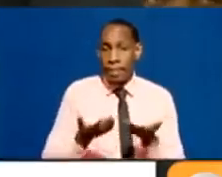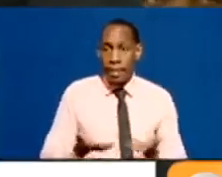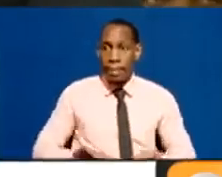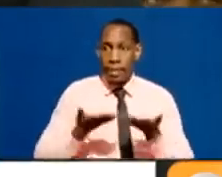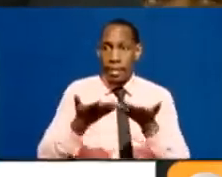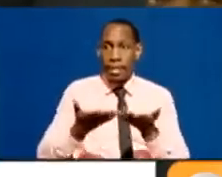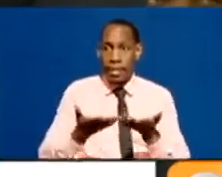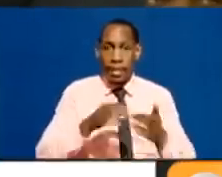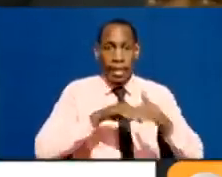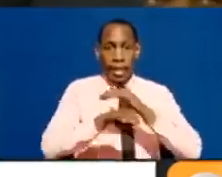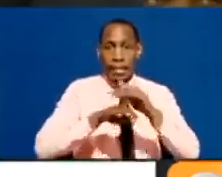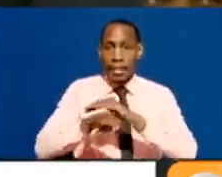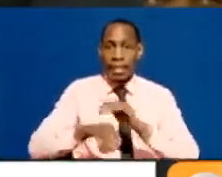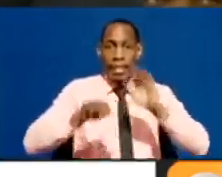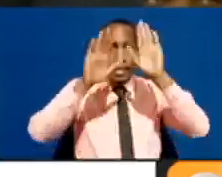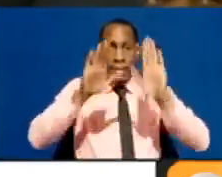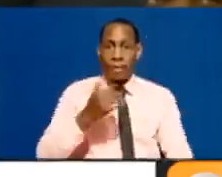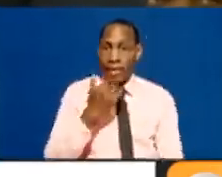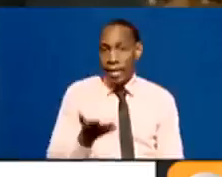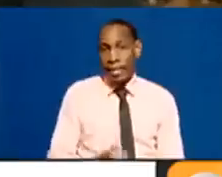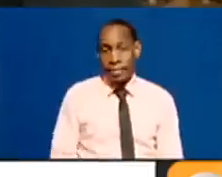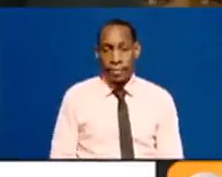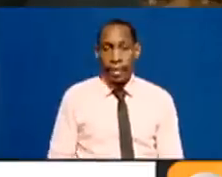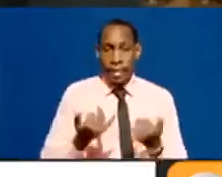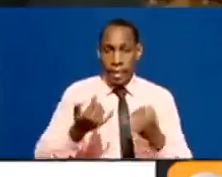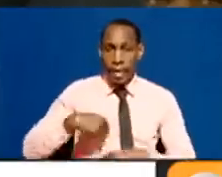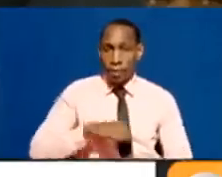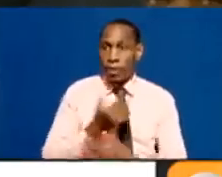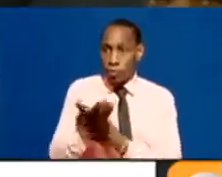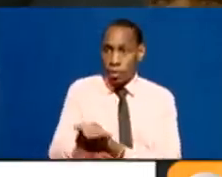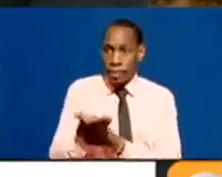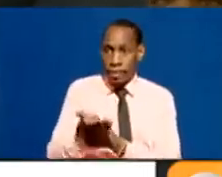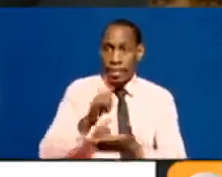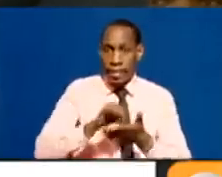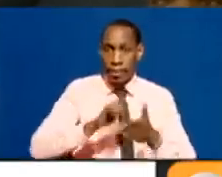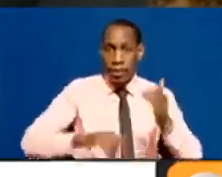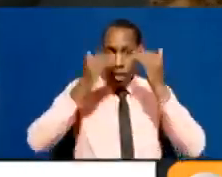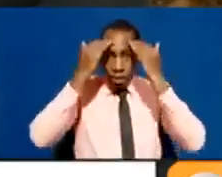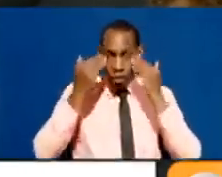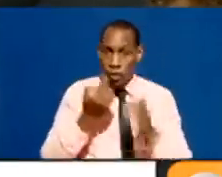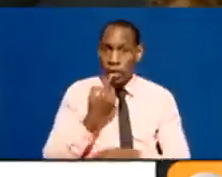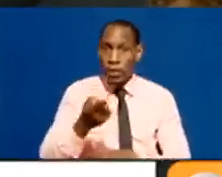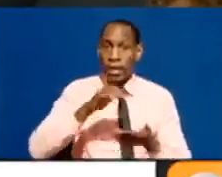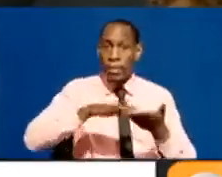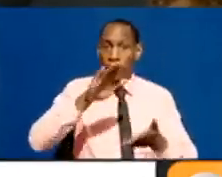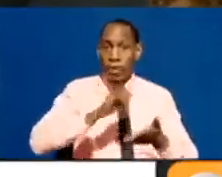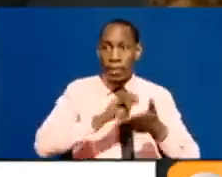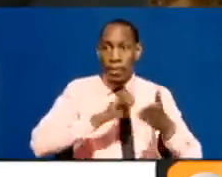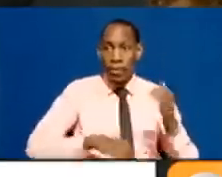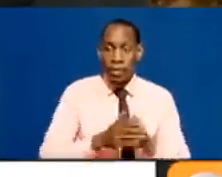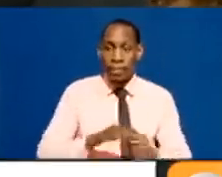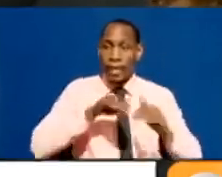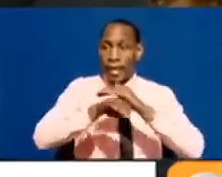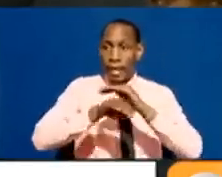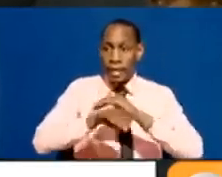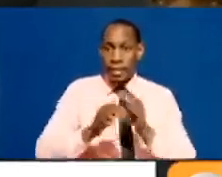provide logs that have no use to anybody. So we are requesting that the court direct further that